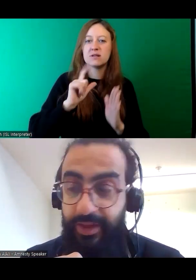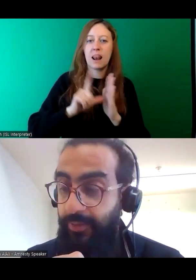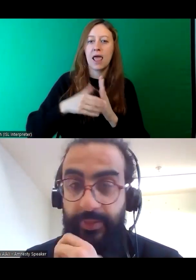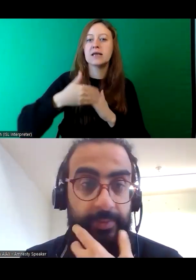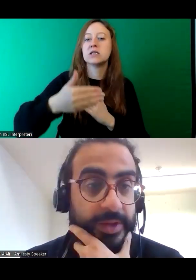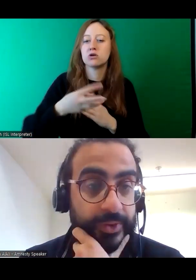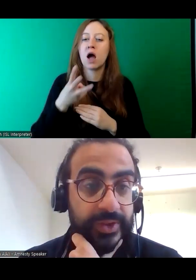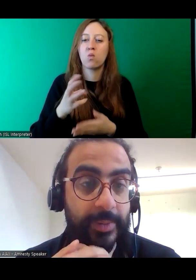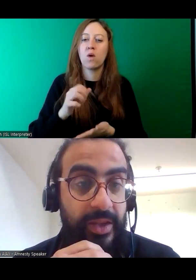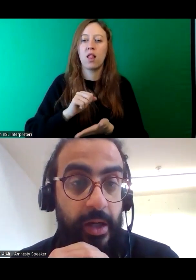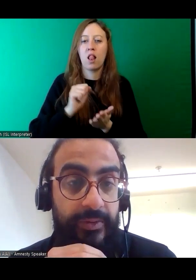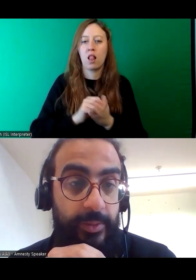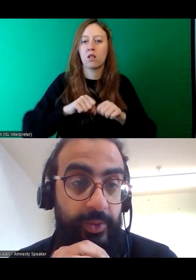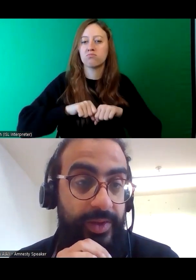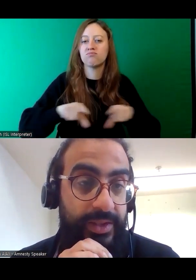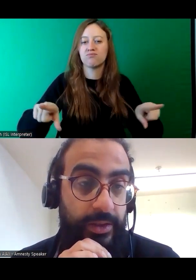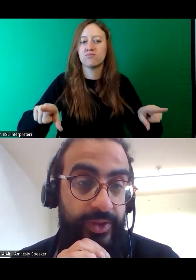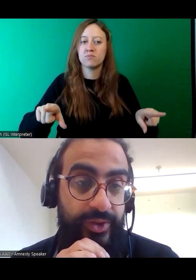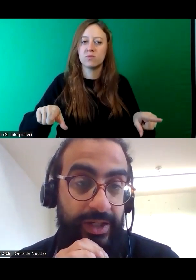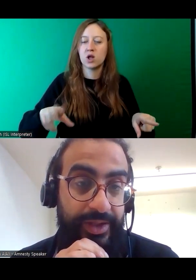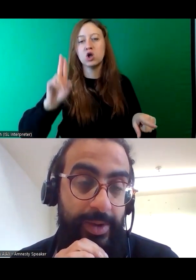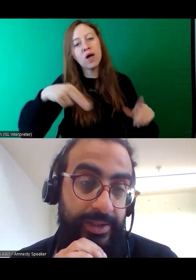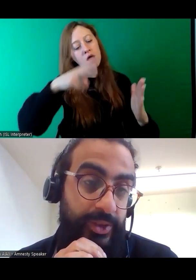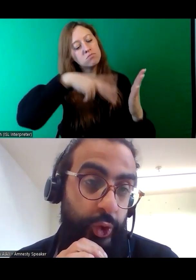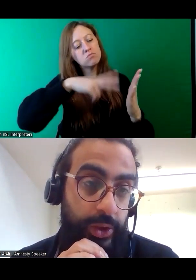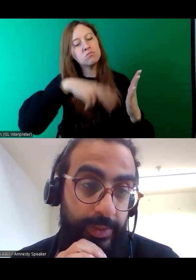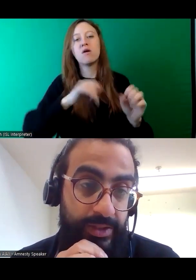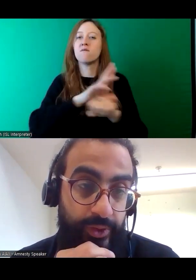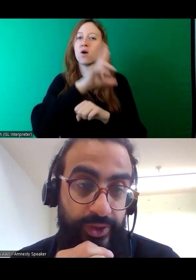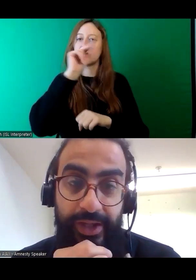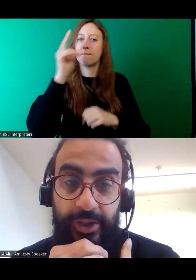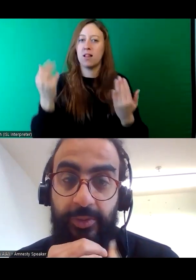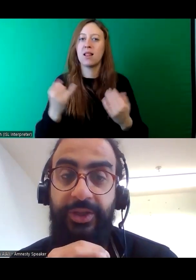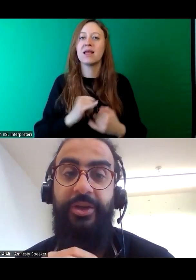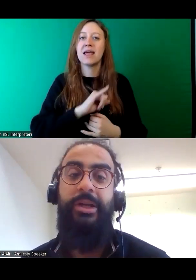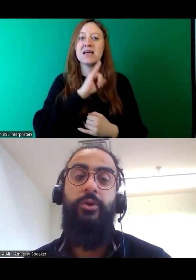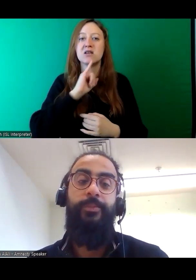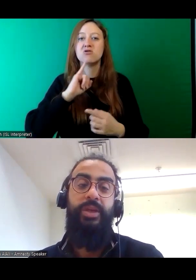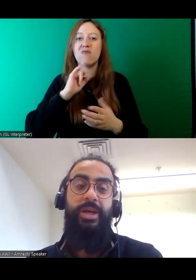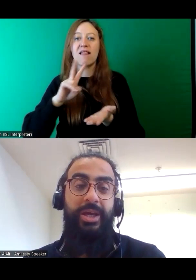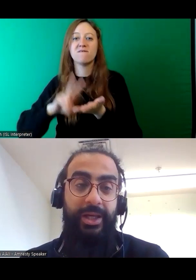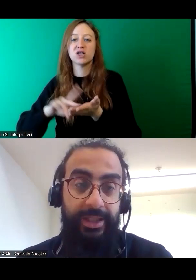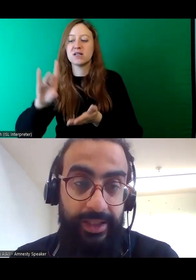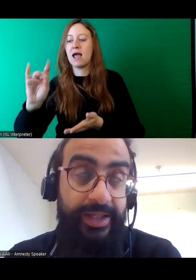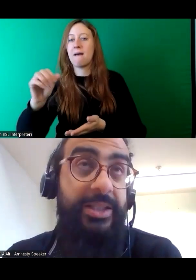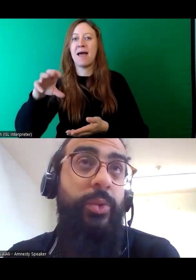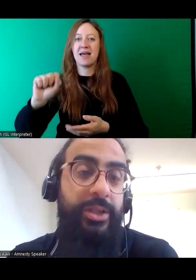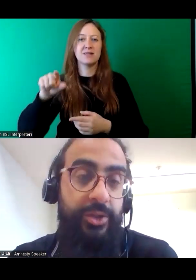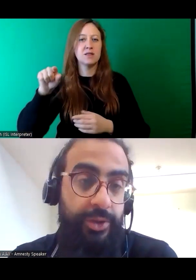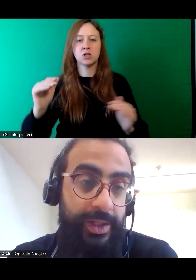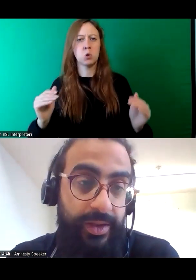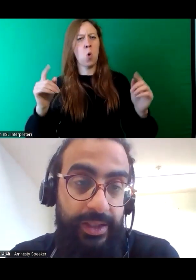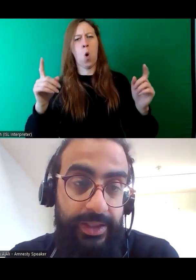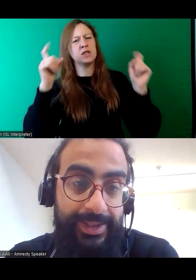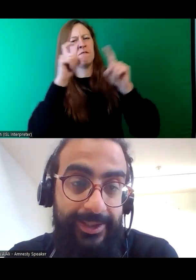look at them. For example, the conflict between the state of Israel and Hamas is too complex for international humanitarian law. An easy way